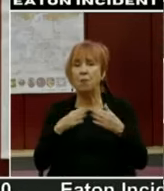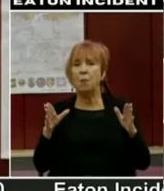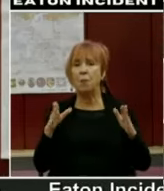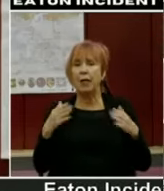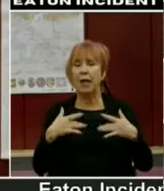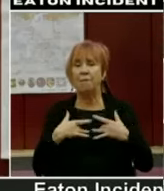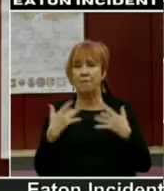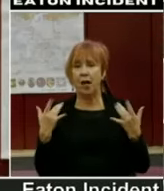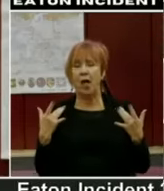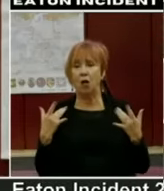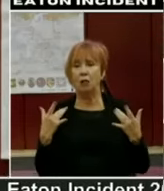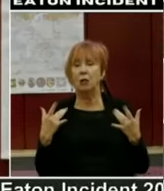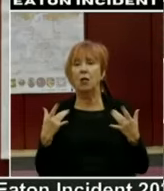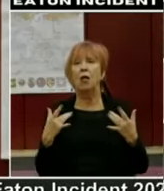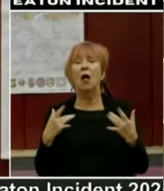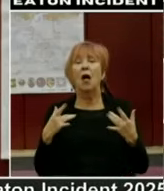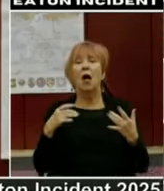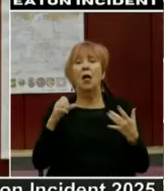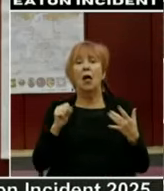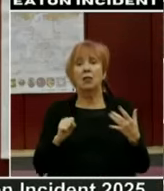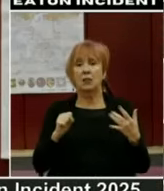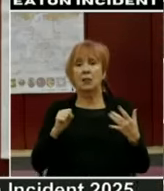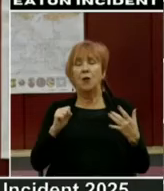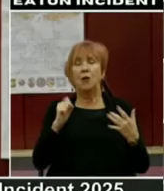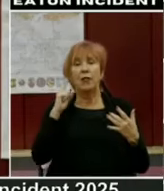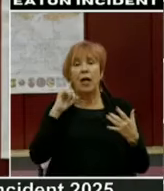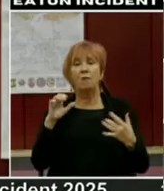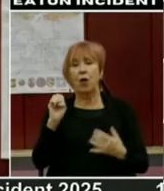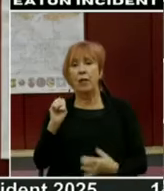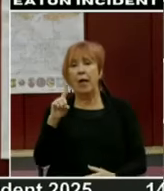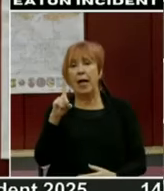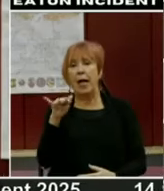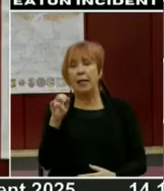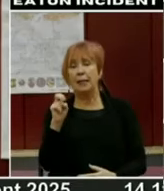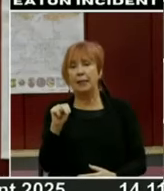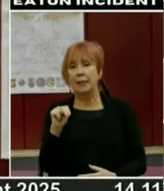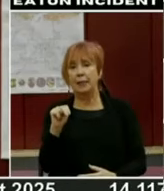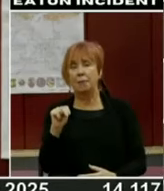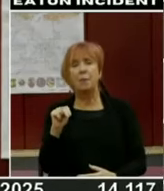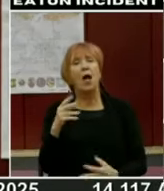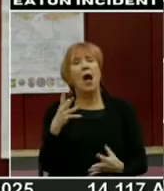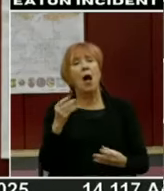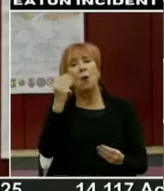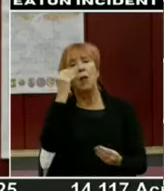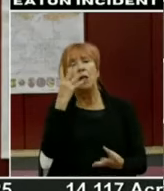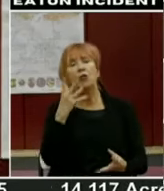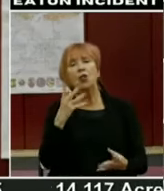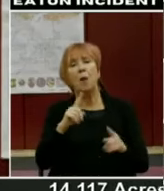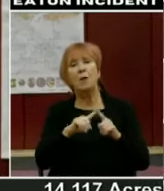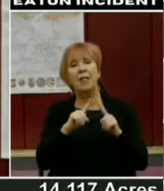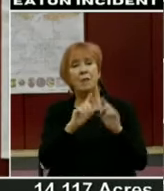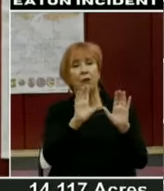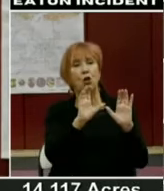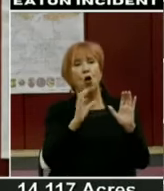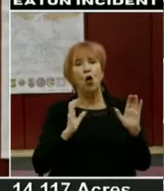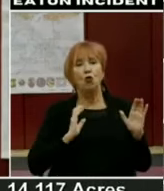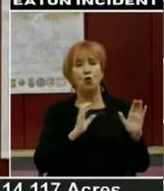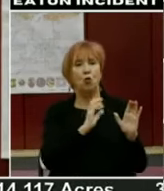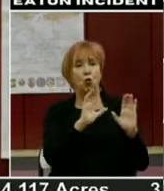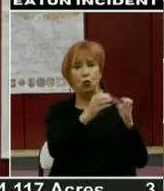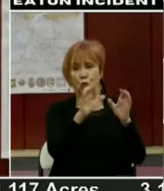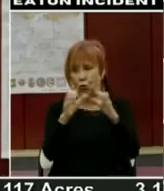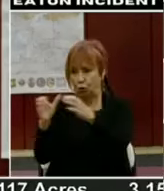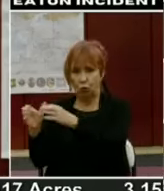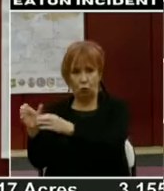I'm here today because I want to provide some very specific information about the crews that we have deployed 24/7 to